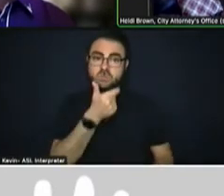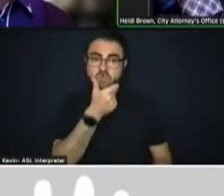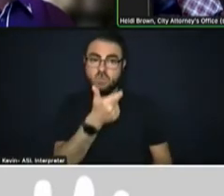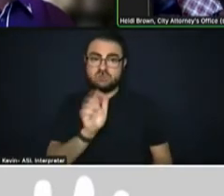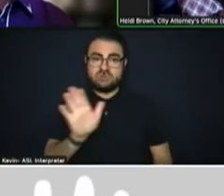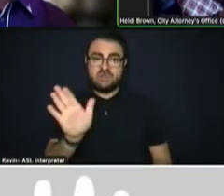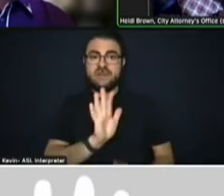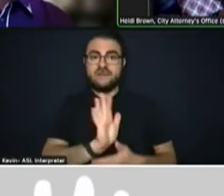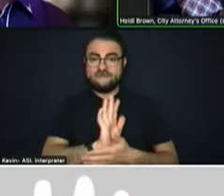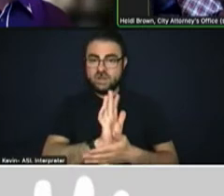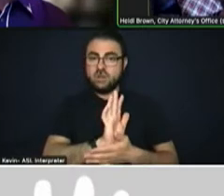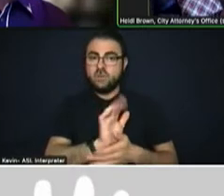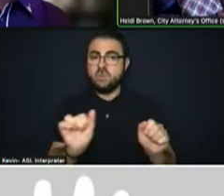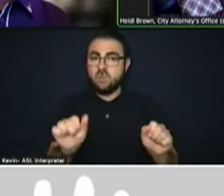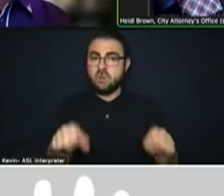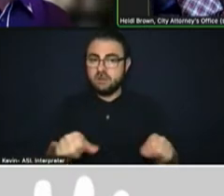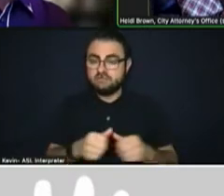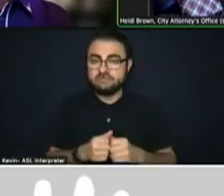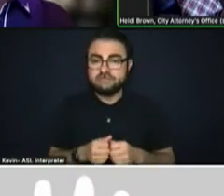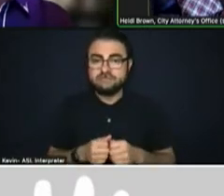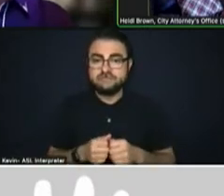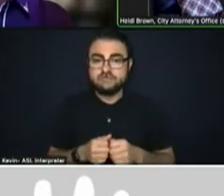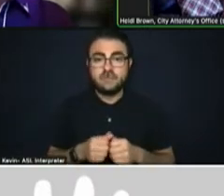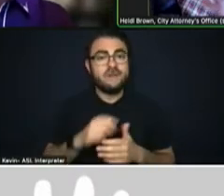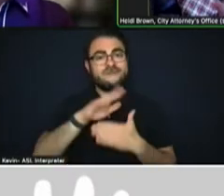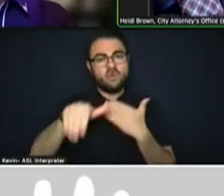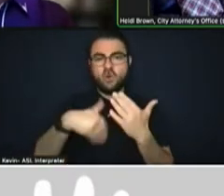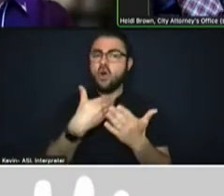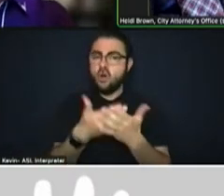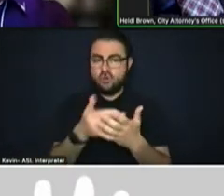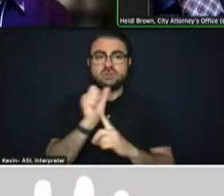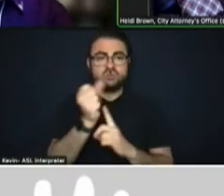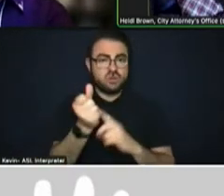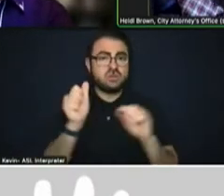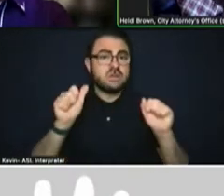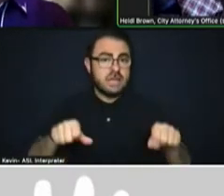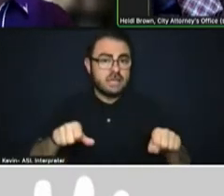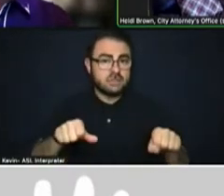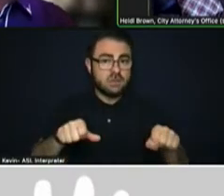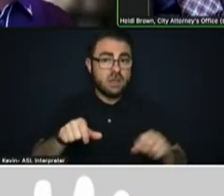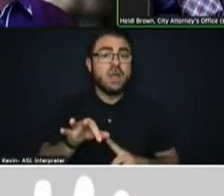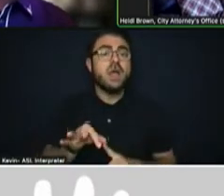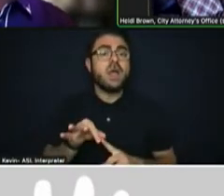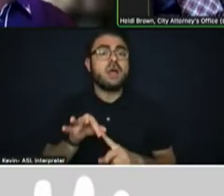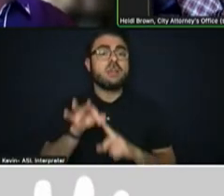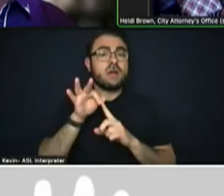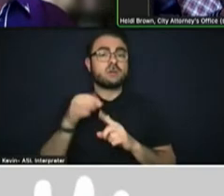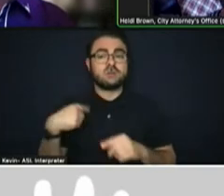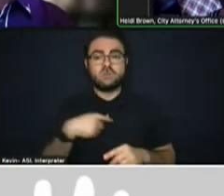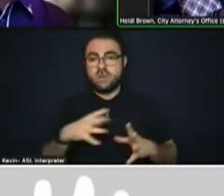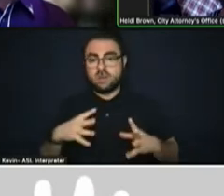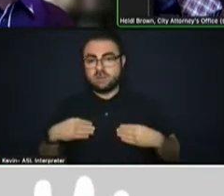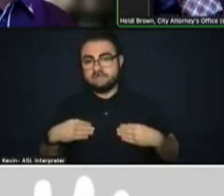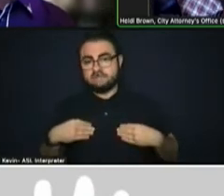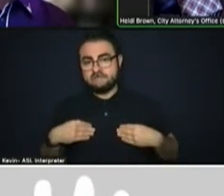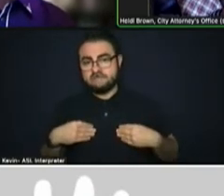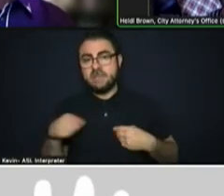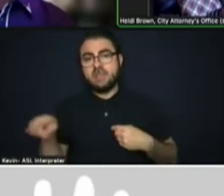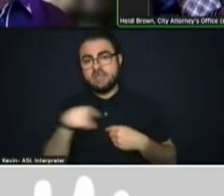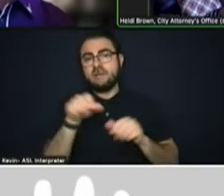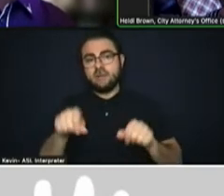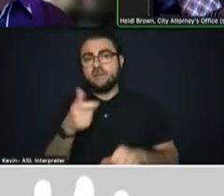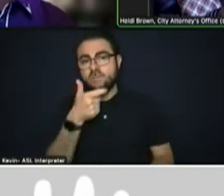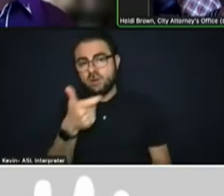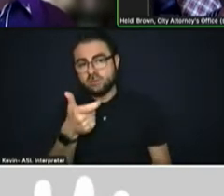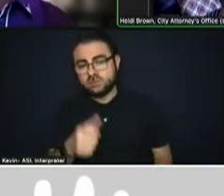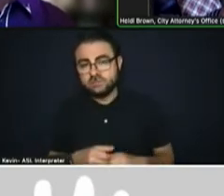so in all instances, unless we've accepted it, they can review their footage. The